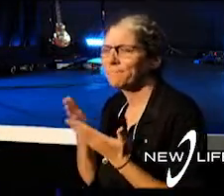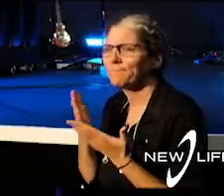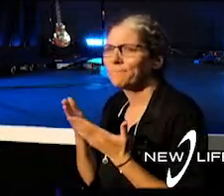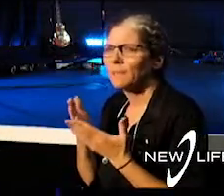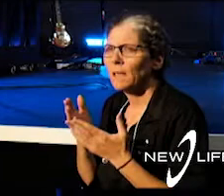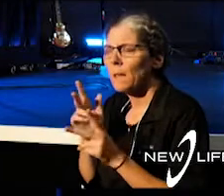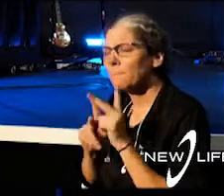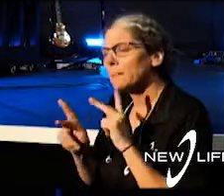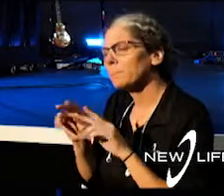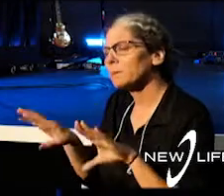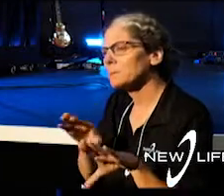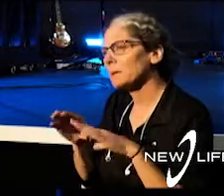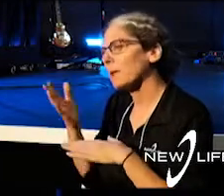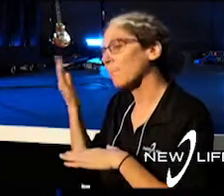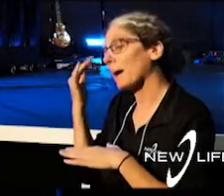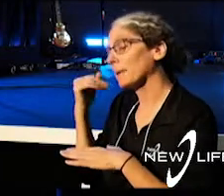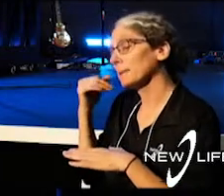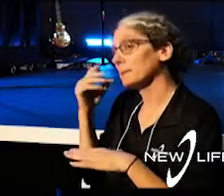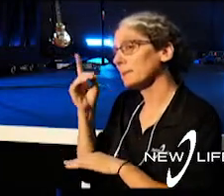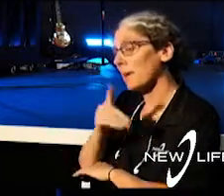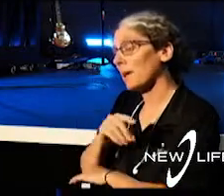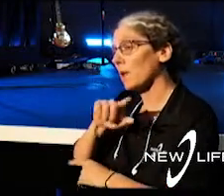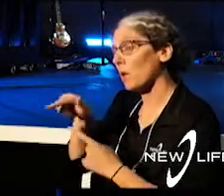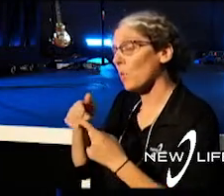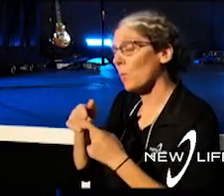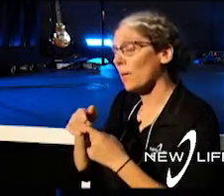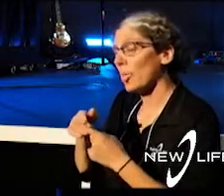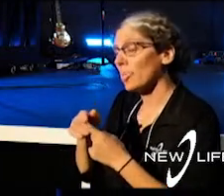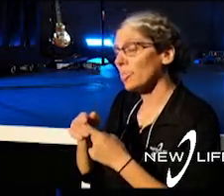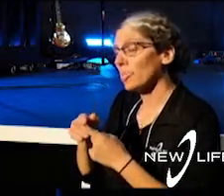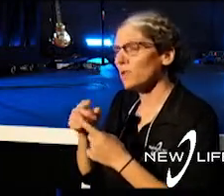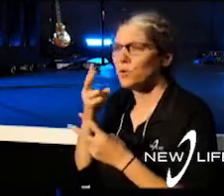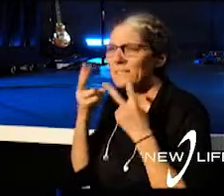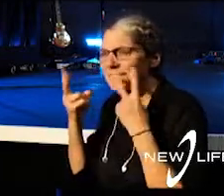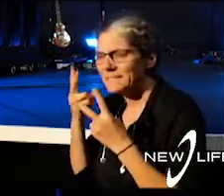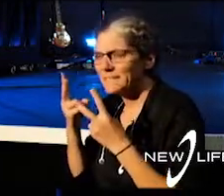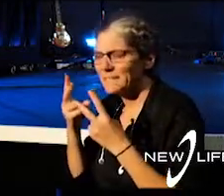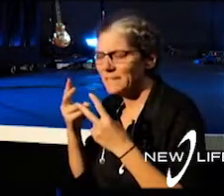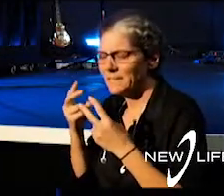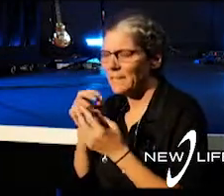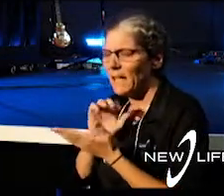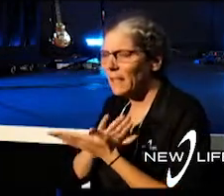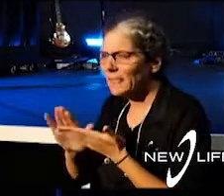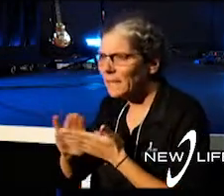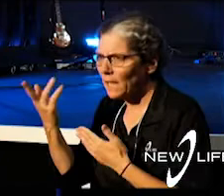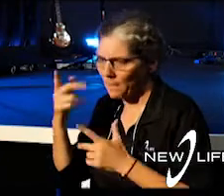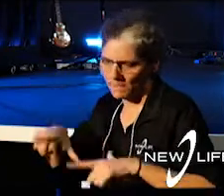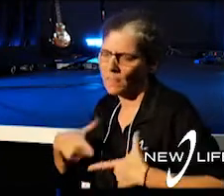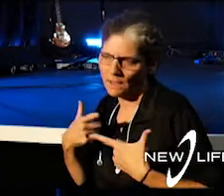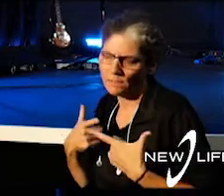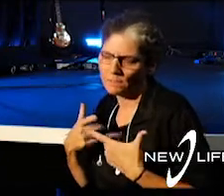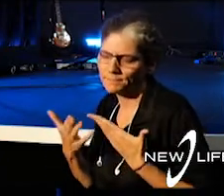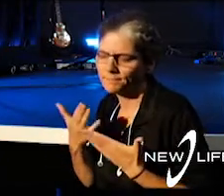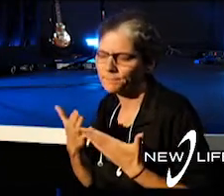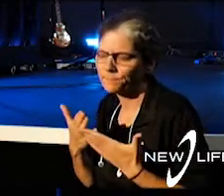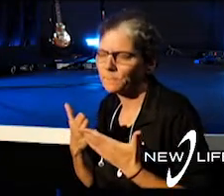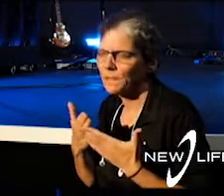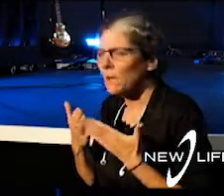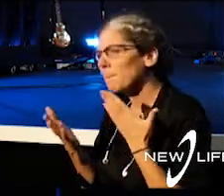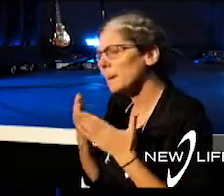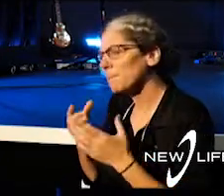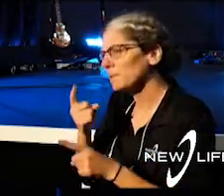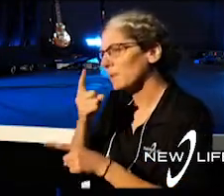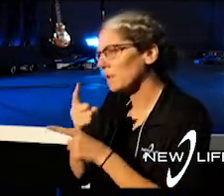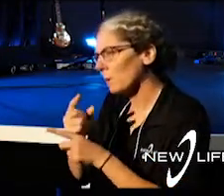that people did to show that they were taking the steps of getting clean. And for us, it might be take the steps to get right with